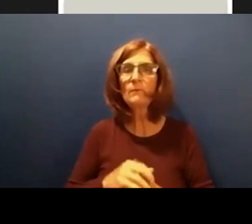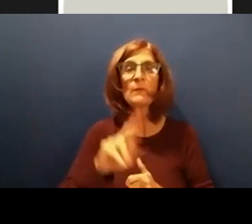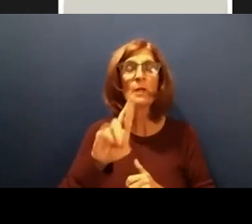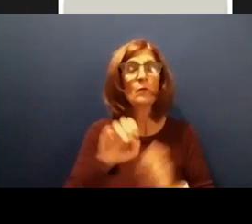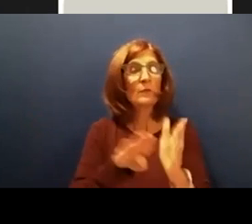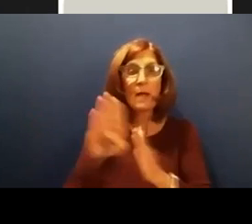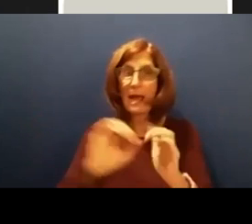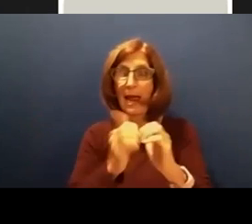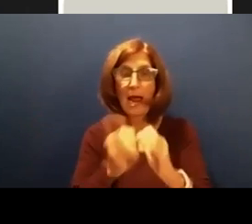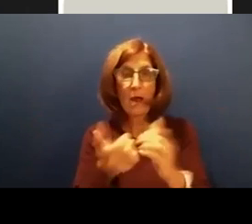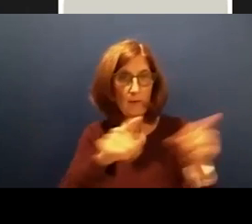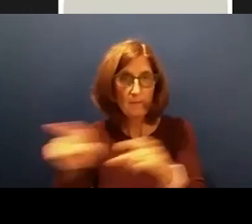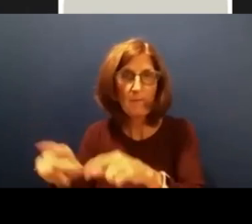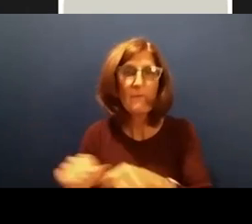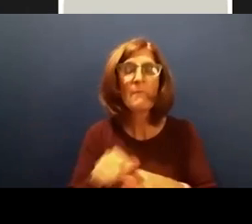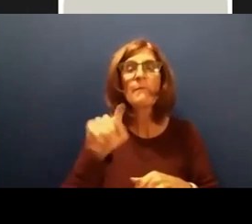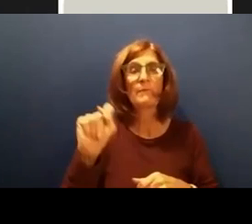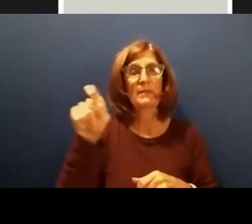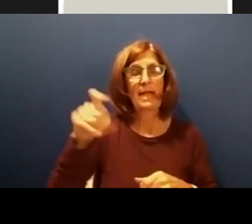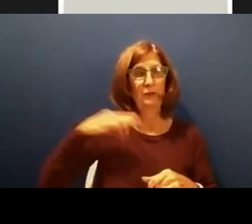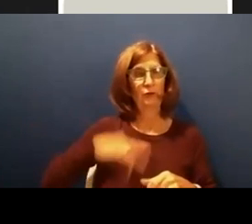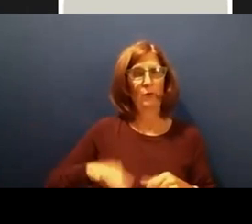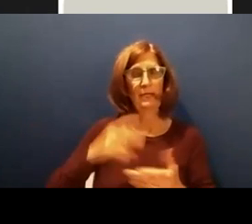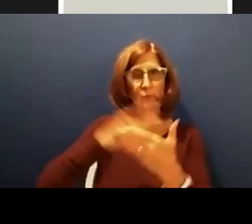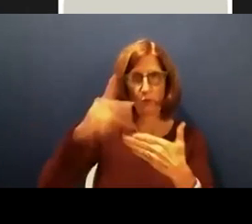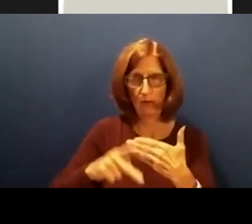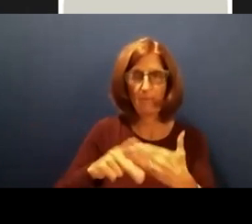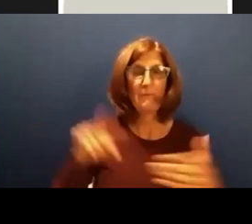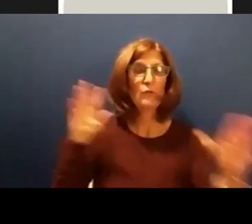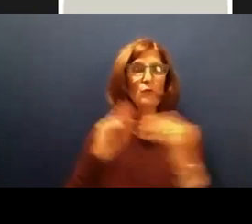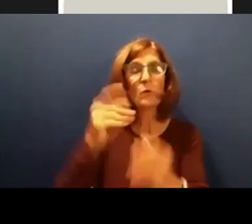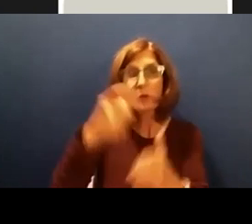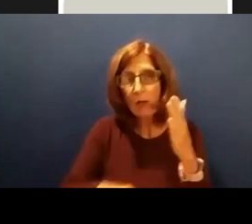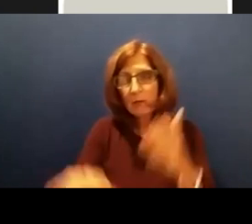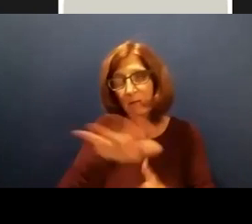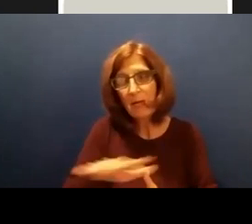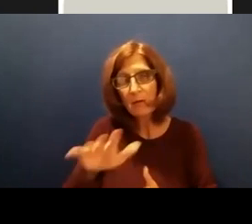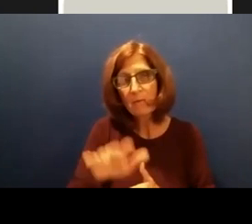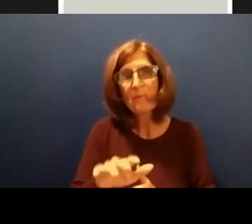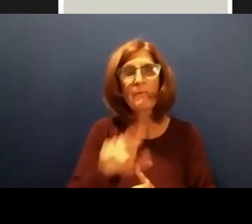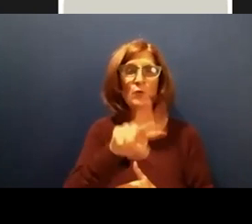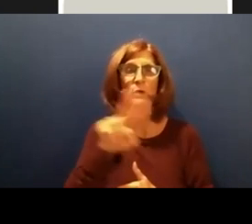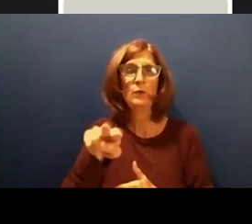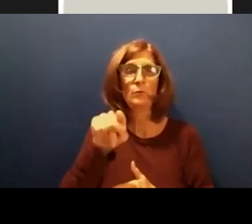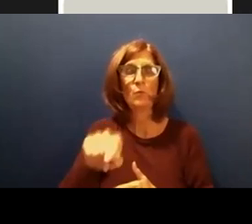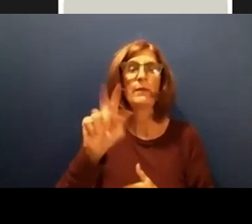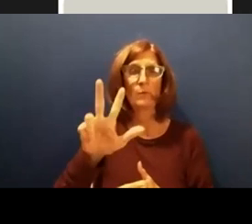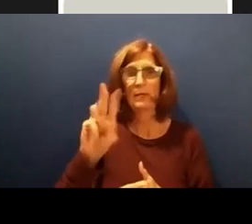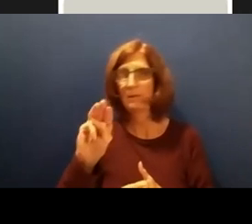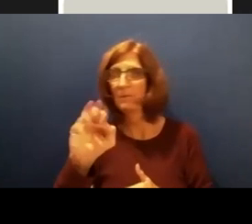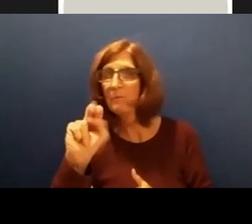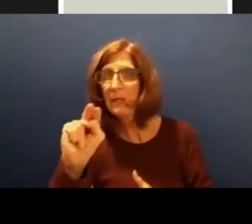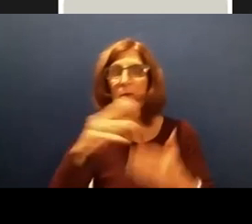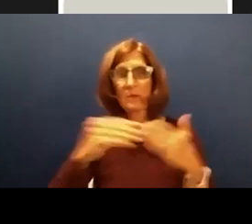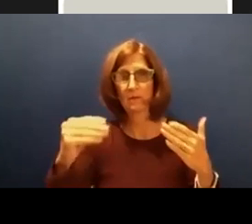through the 4% low-income housing tax credit program. The total development cost is approximately $22.3 million with a cost